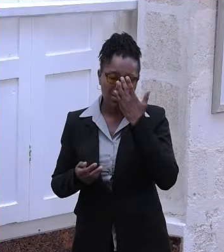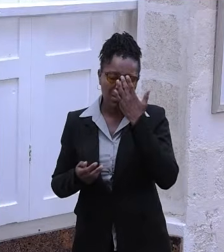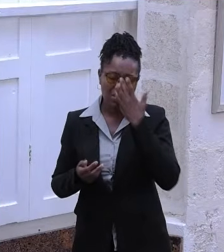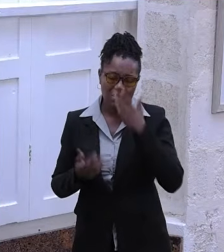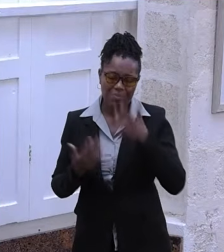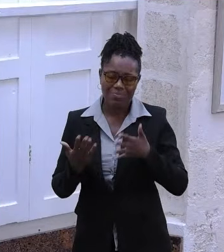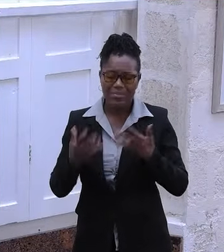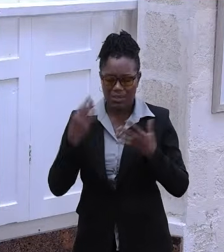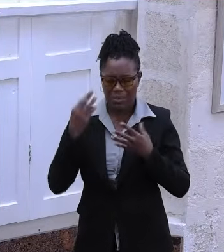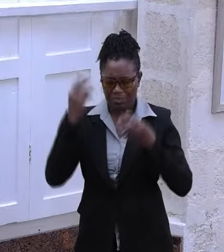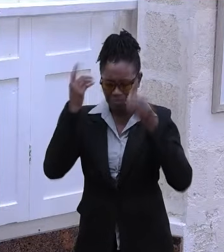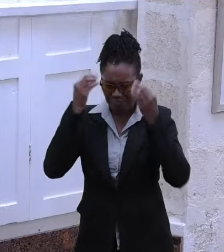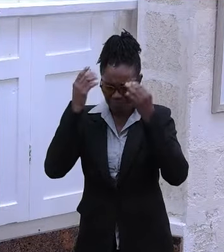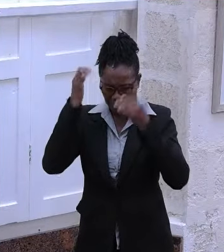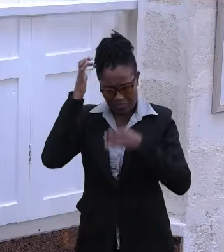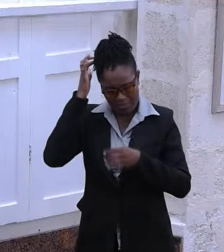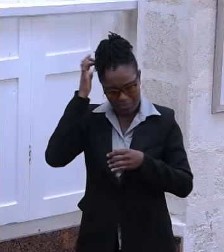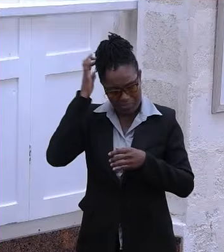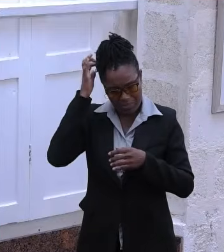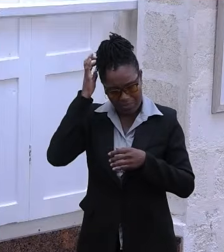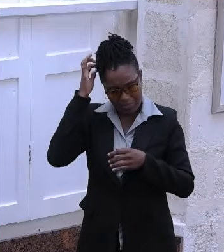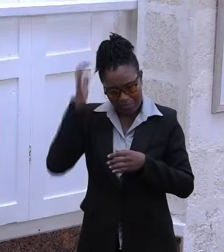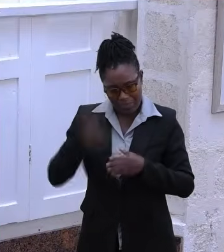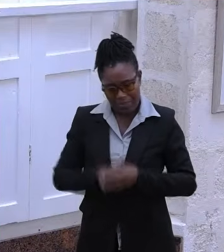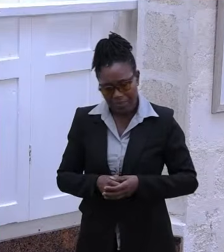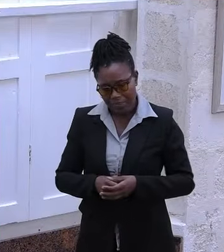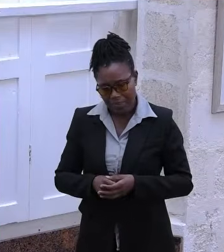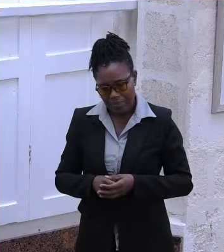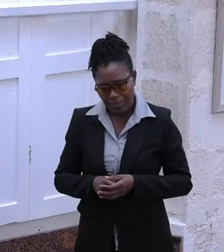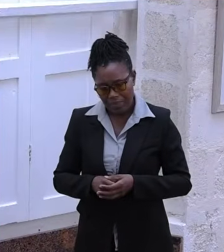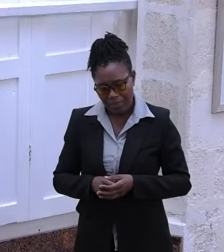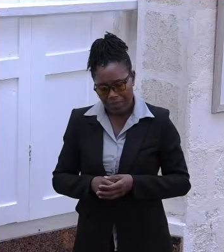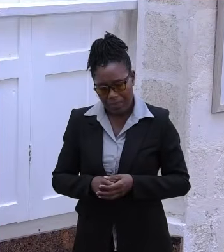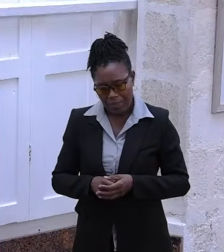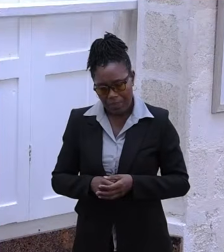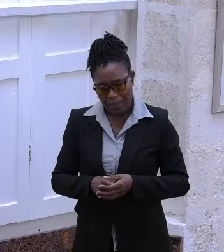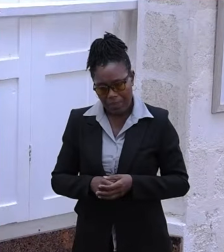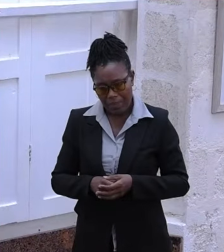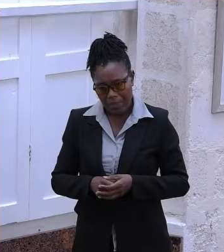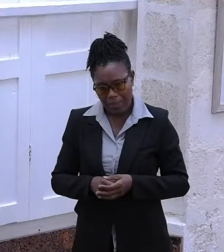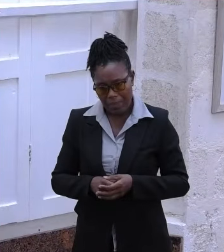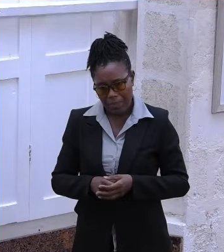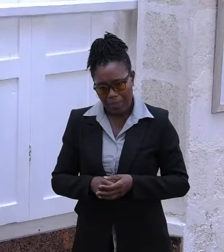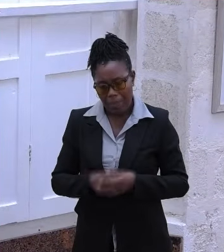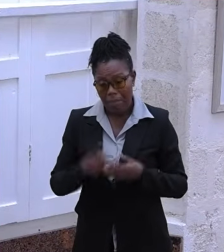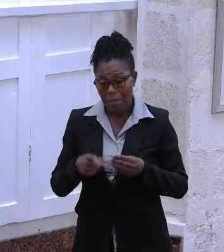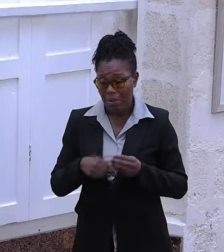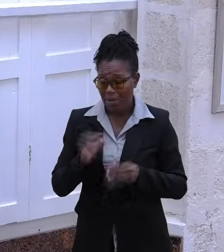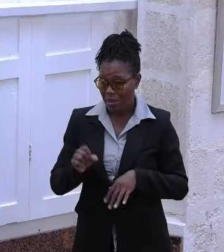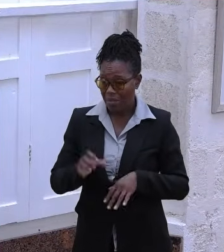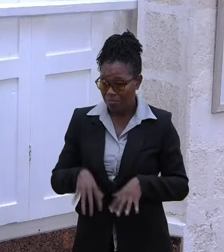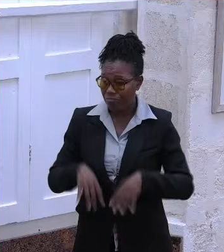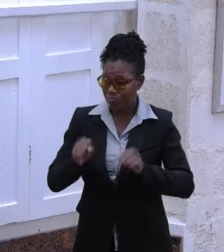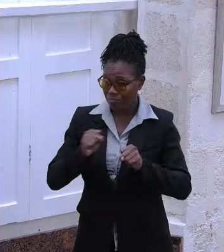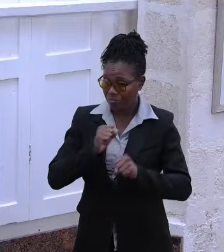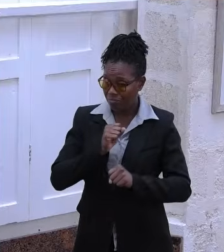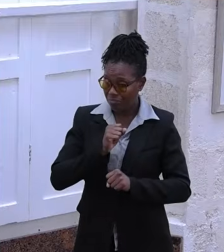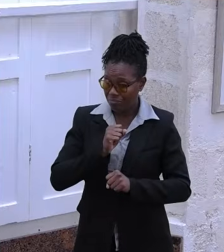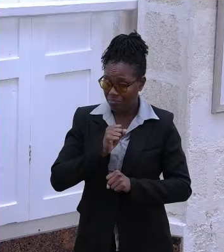there's a concern, let me put it that way, about getting that status, and we should guard it